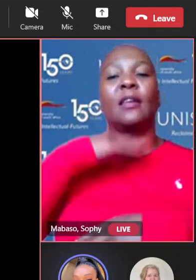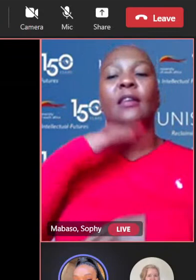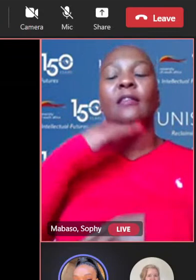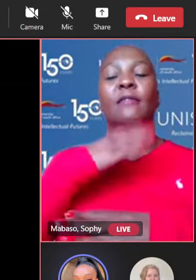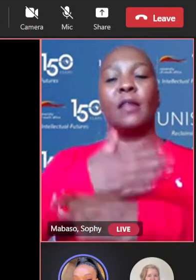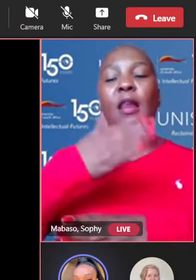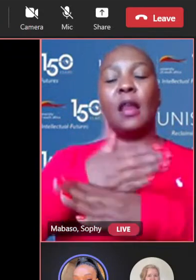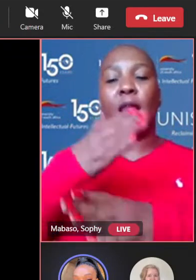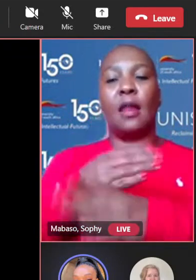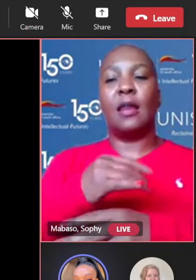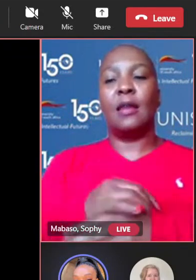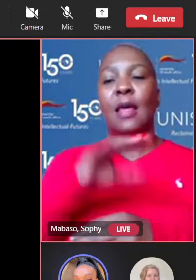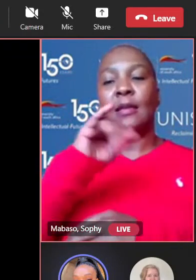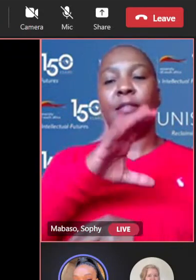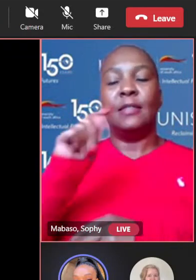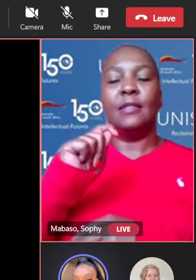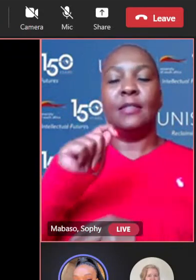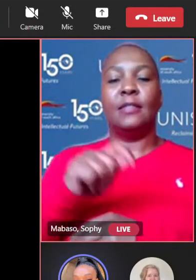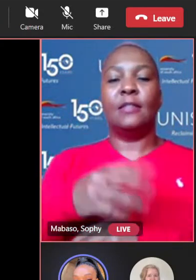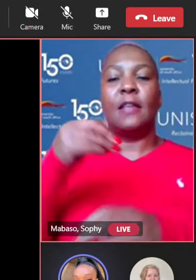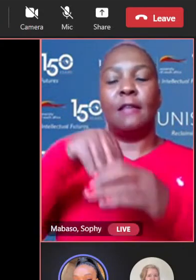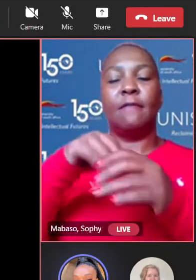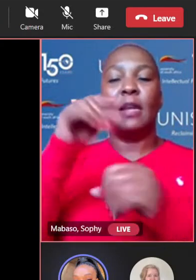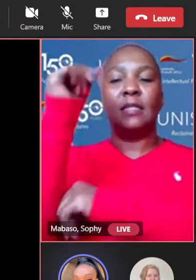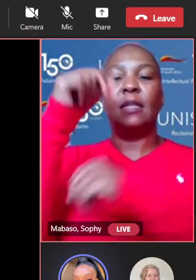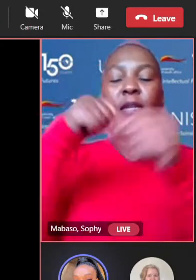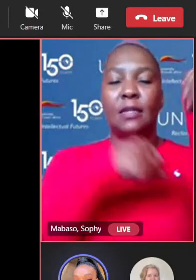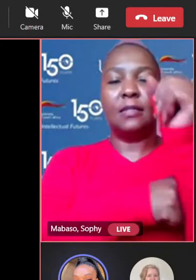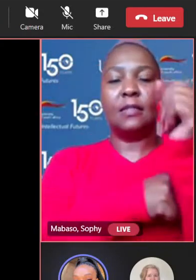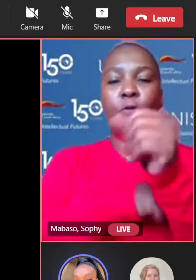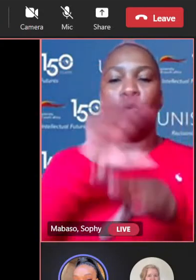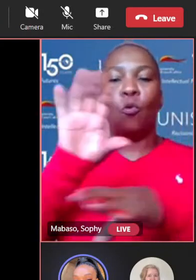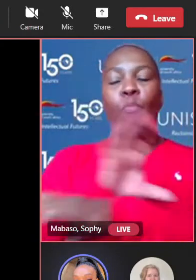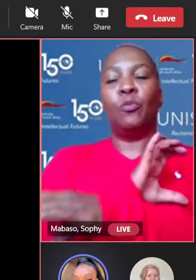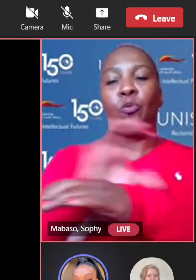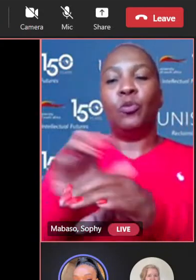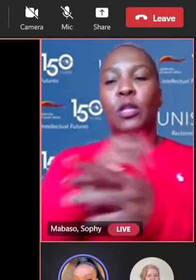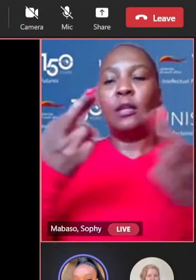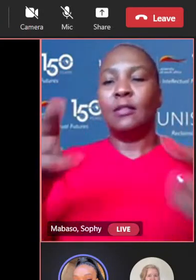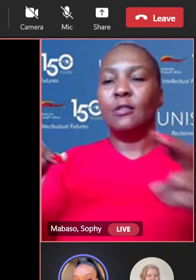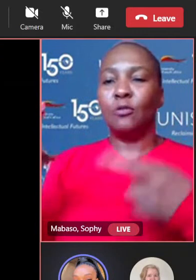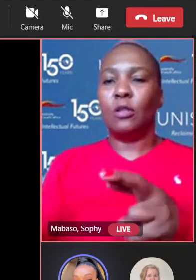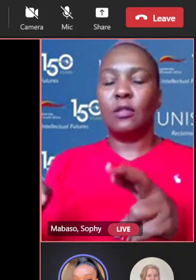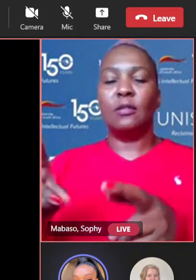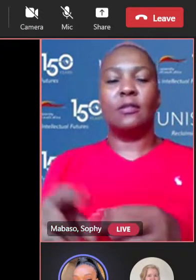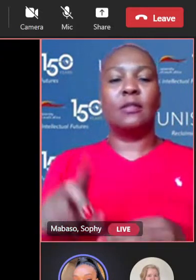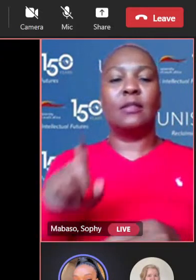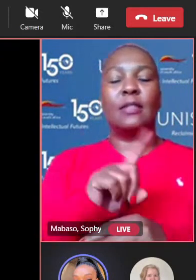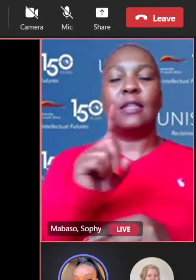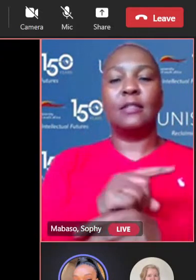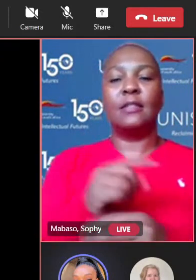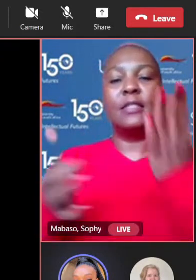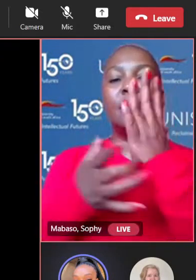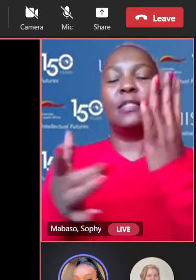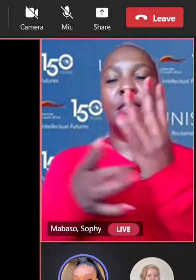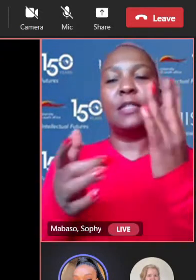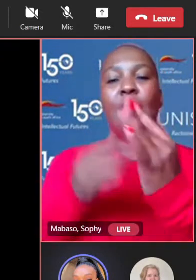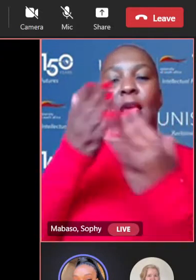ICT infrastructures, such as computer facilities, which are referred to as digital access